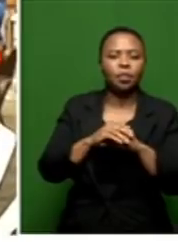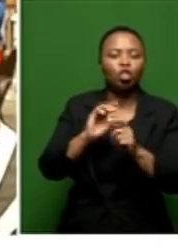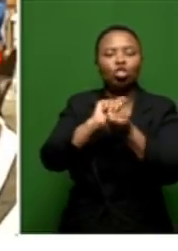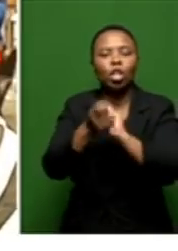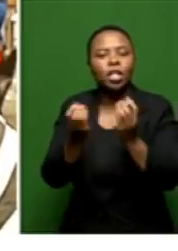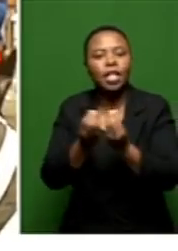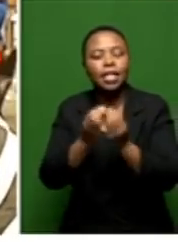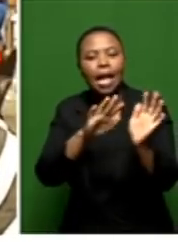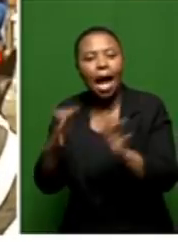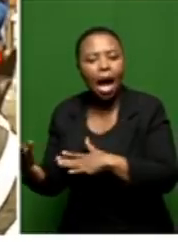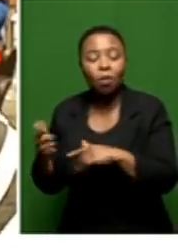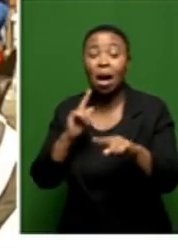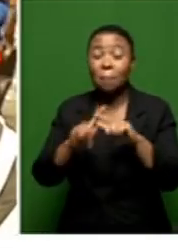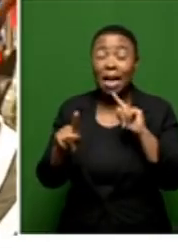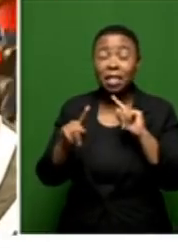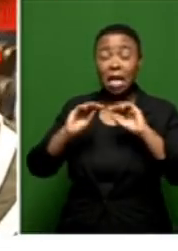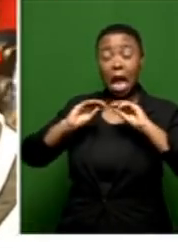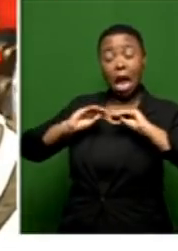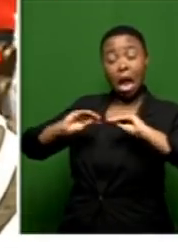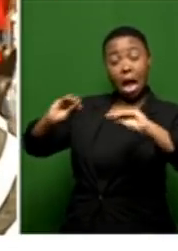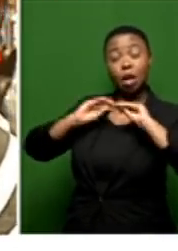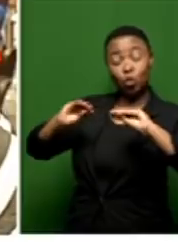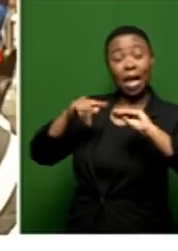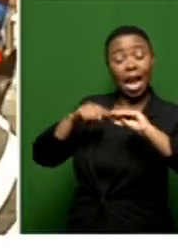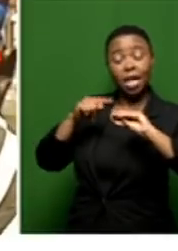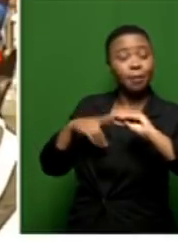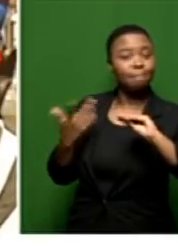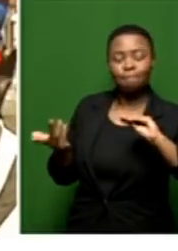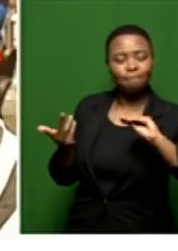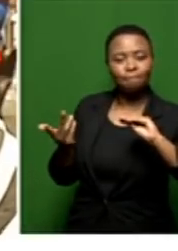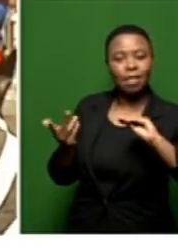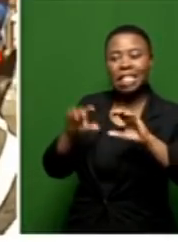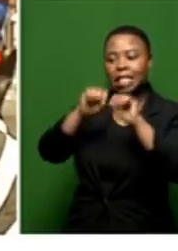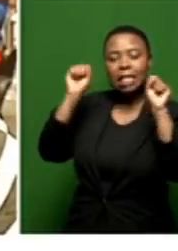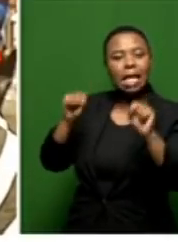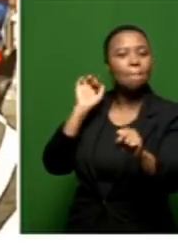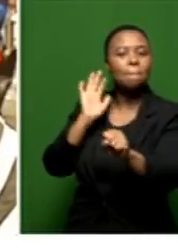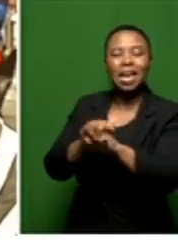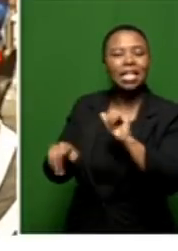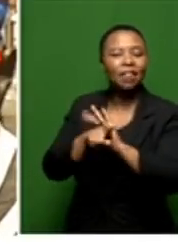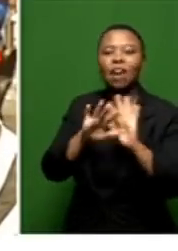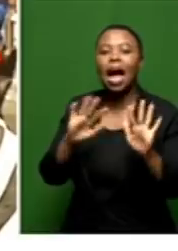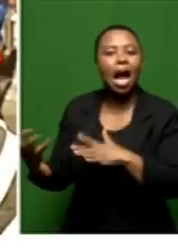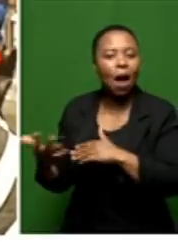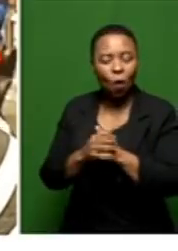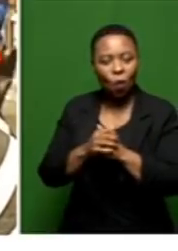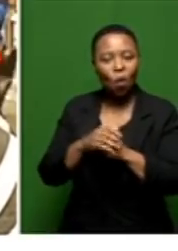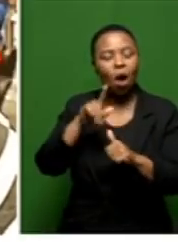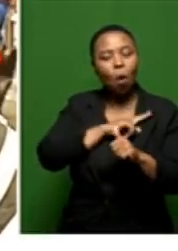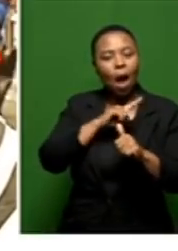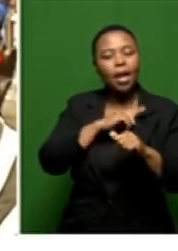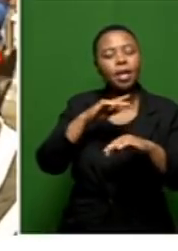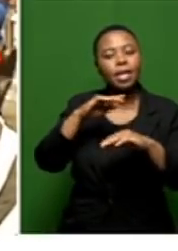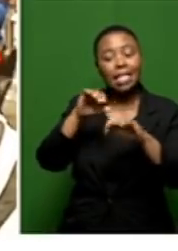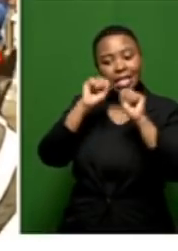things. But there wasn't enough education on how does this impact the system and what does it mean, because our system is still very much political party